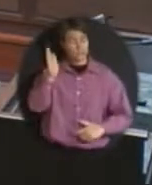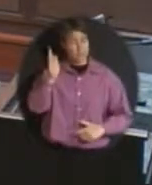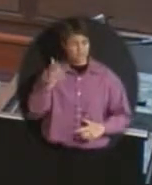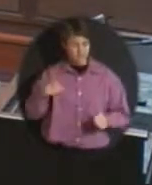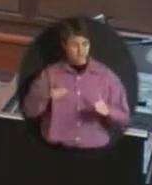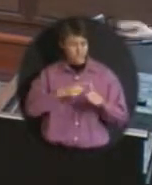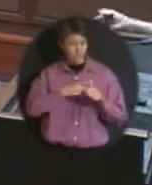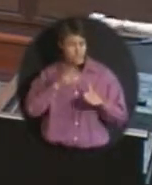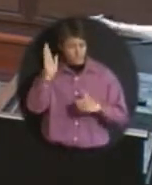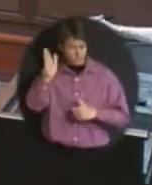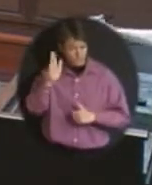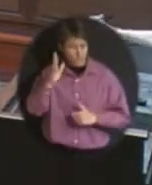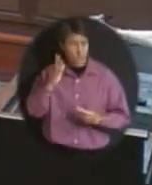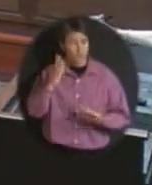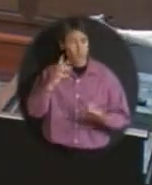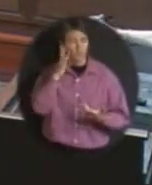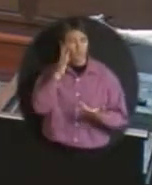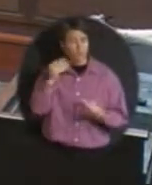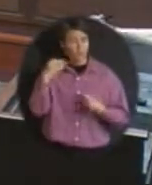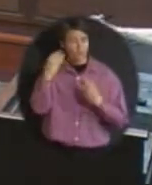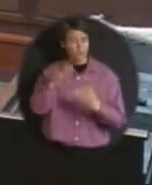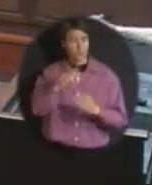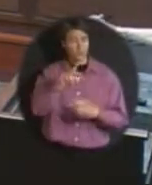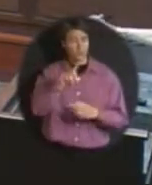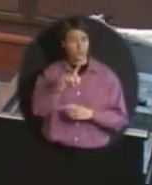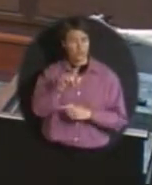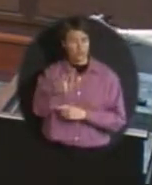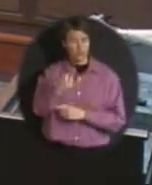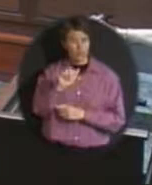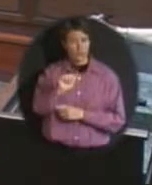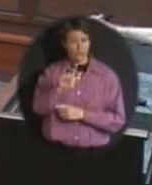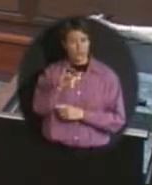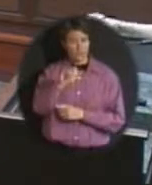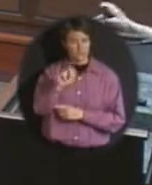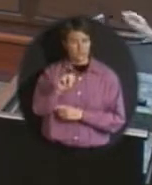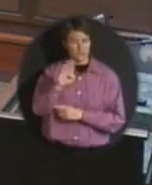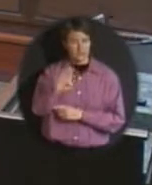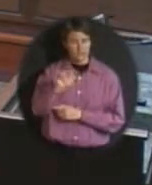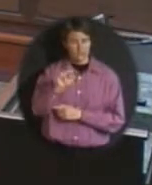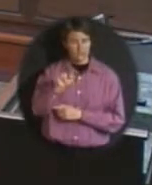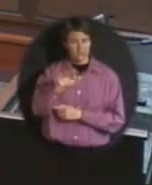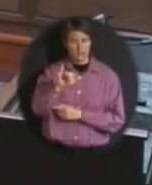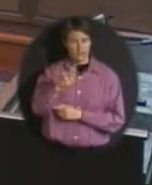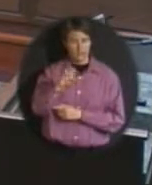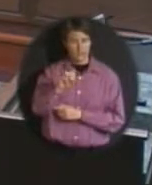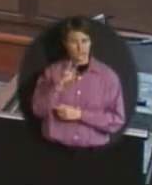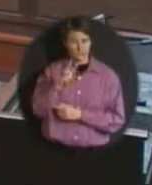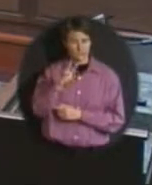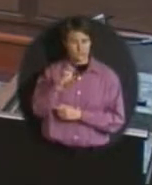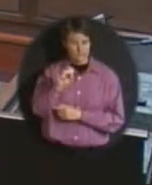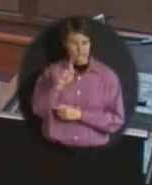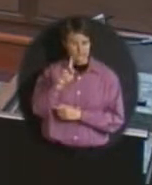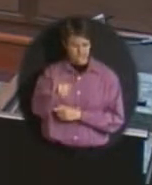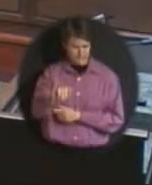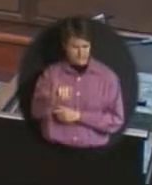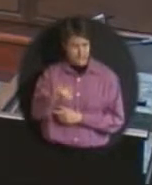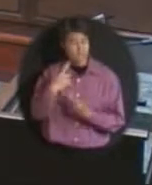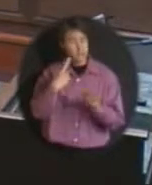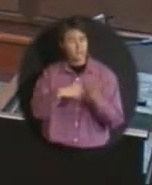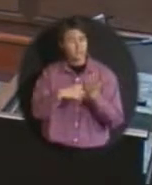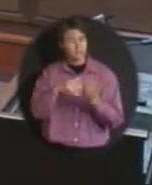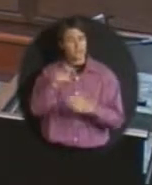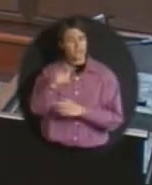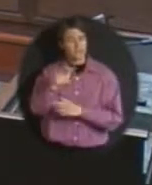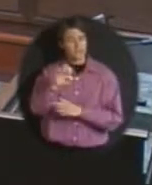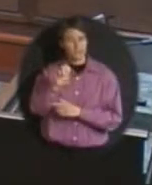first presentation would be presented by Dr. Allison Banikowski and Ms. Deb Tappel, talking about extended learning